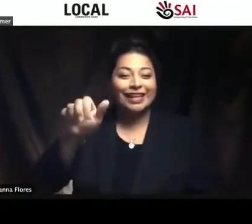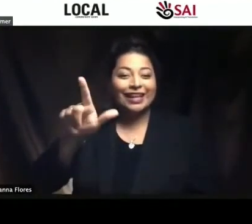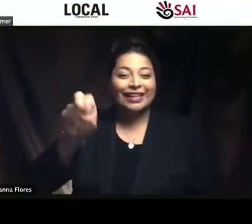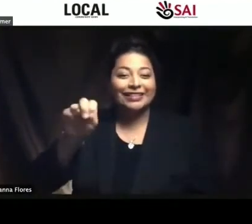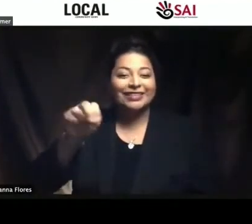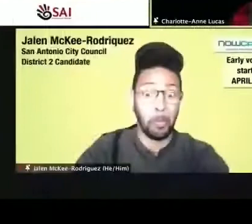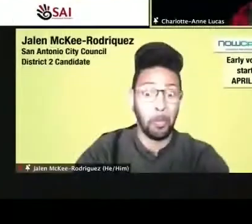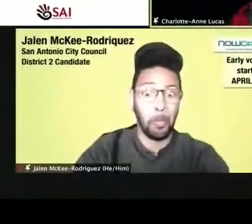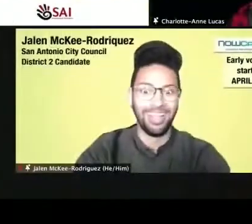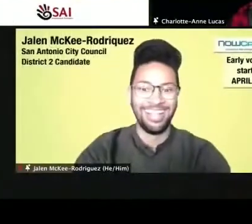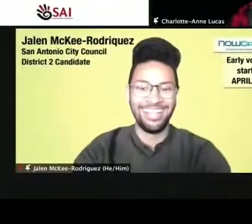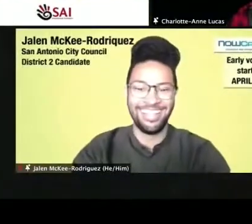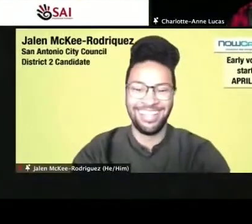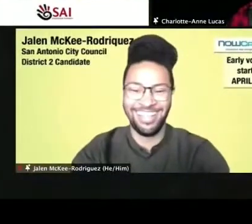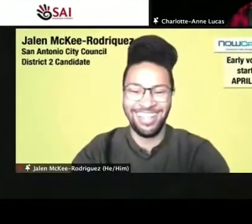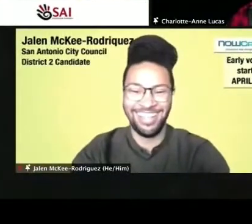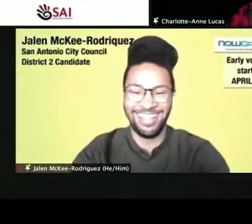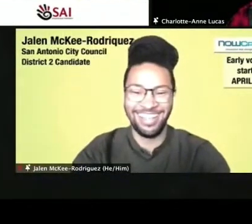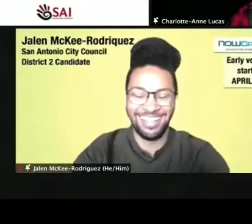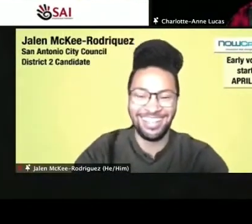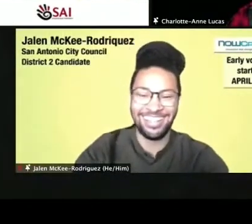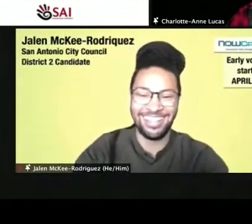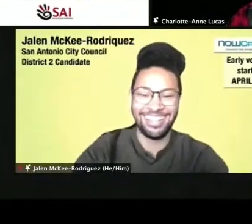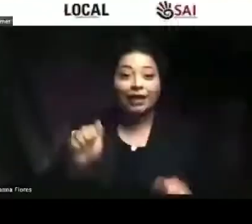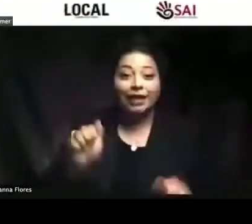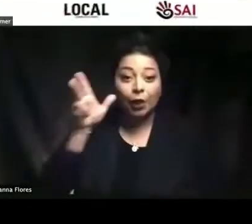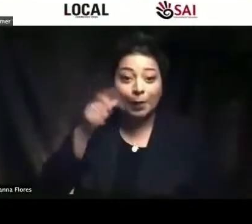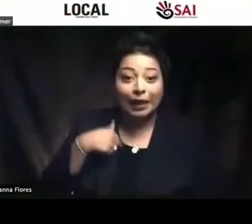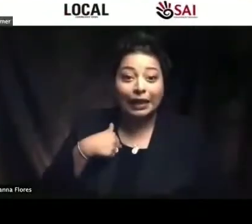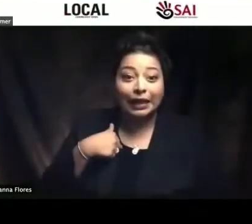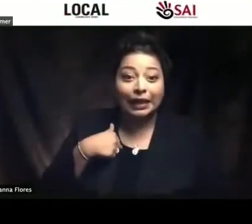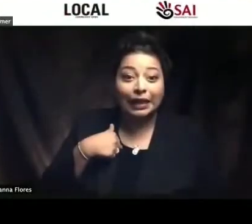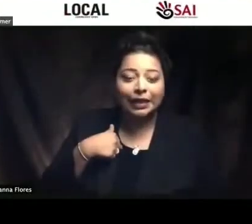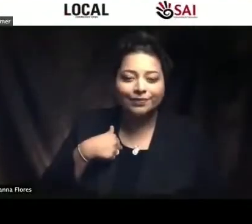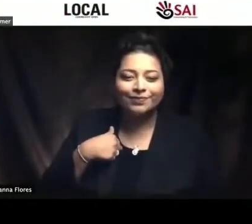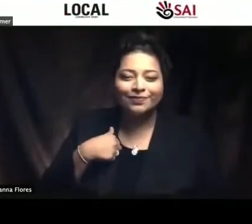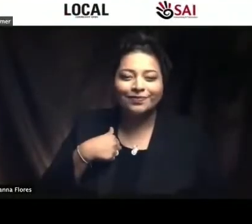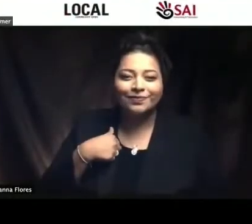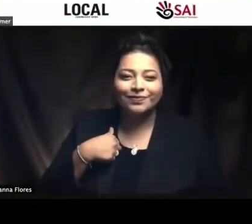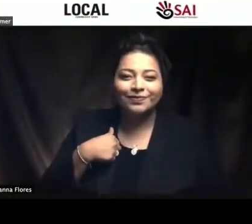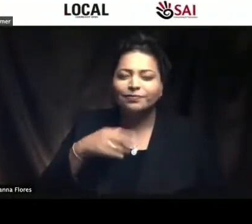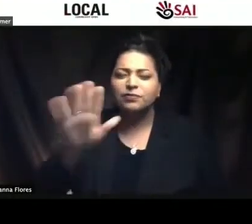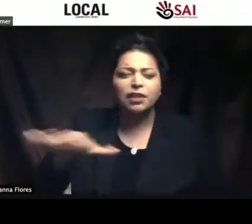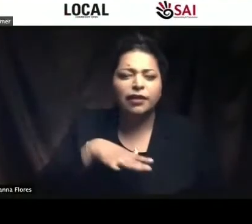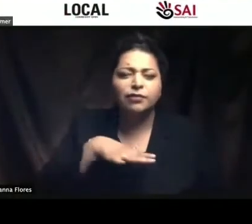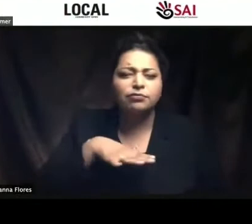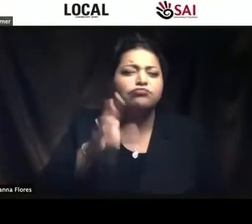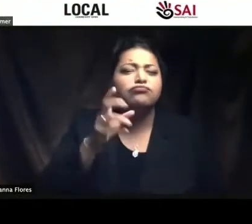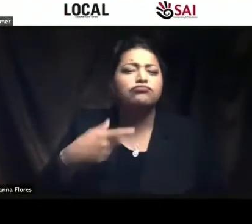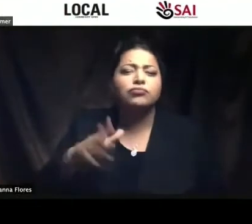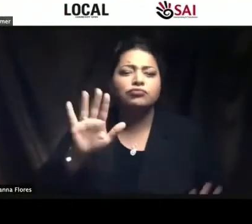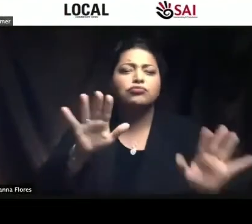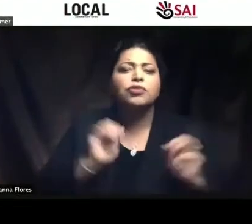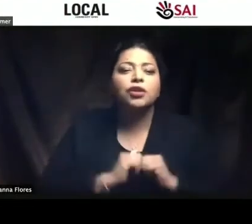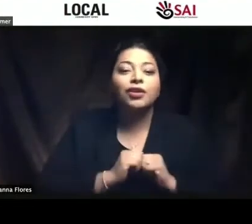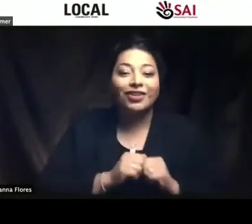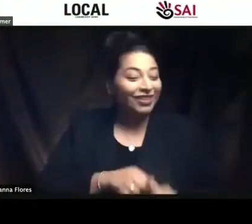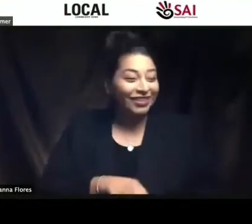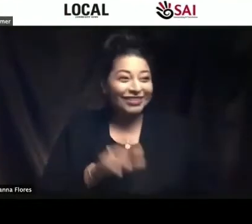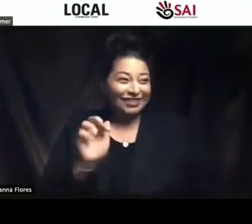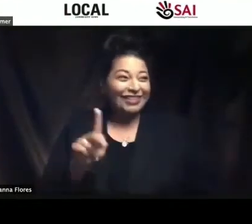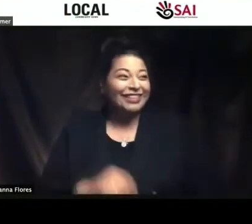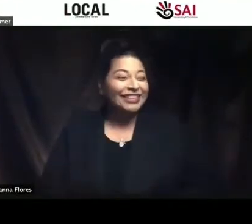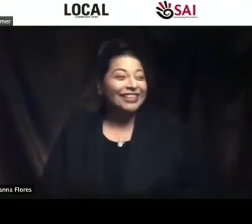Christy. I'm here. Can you hear me? Yes, yes, but we also see Jalen. That's okay. Oh. I got it. Oh, okay. All